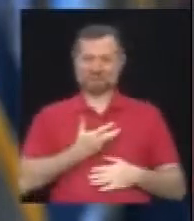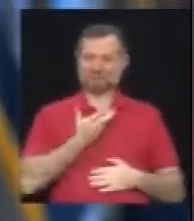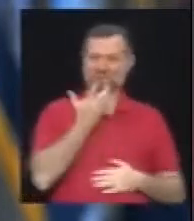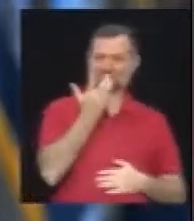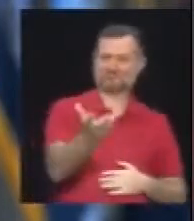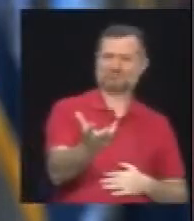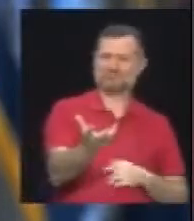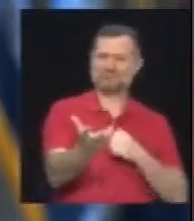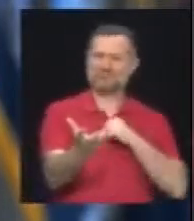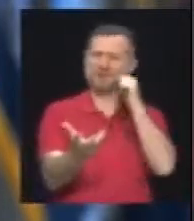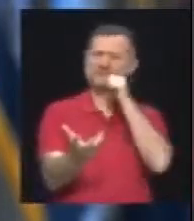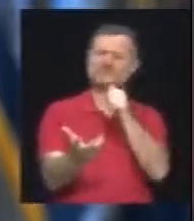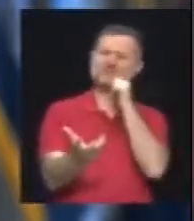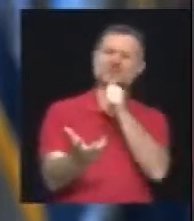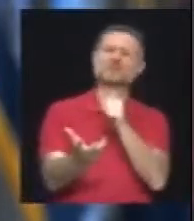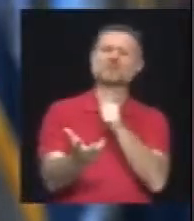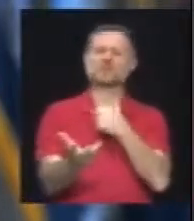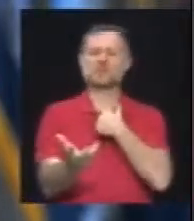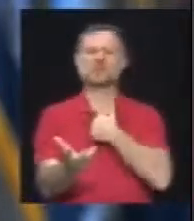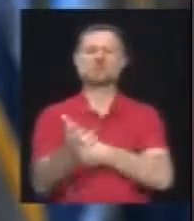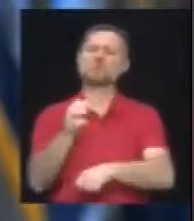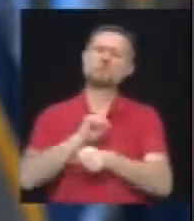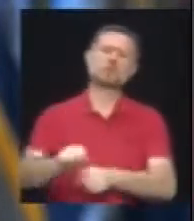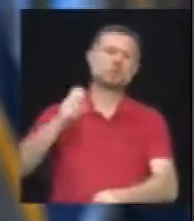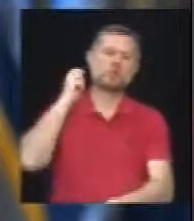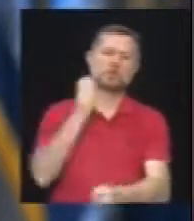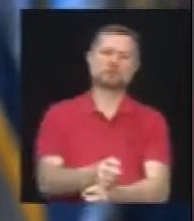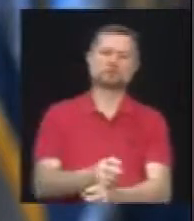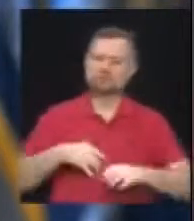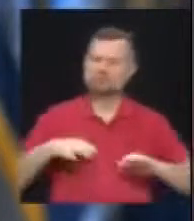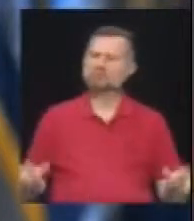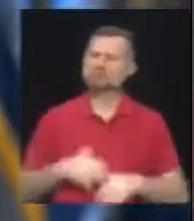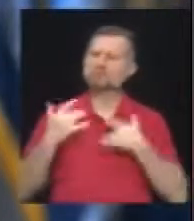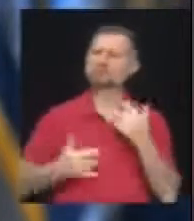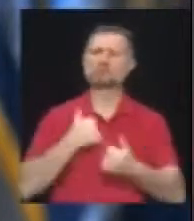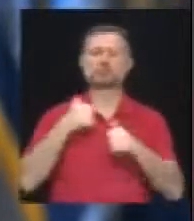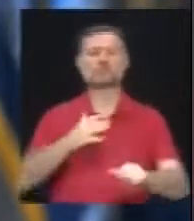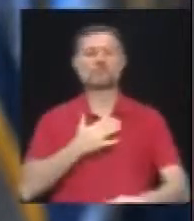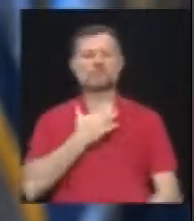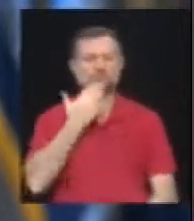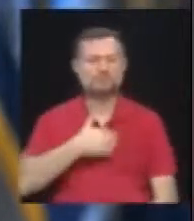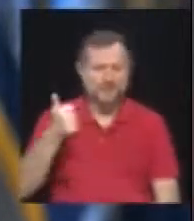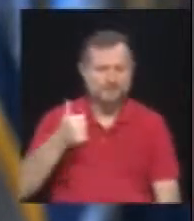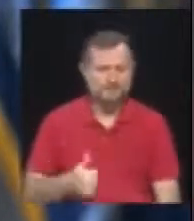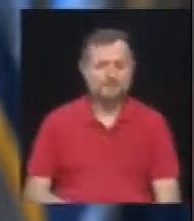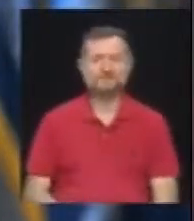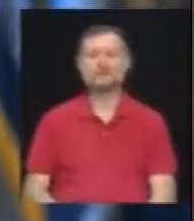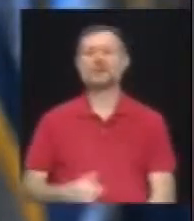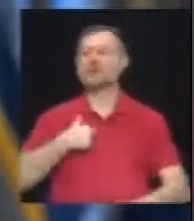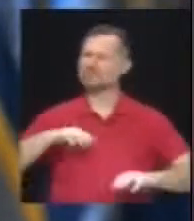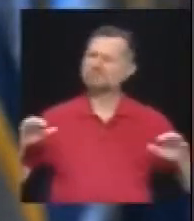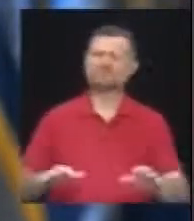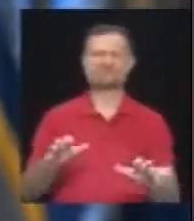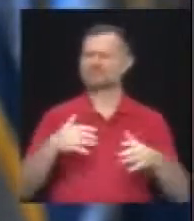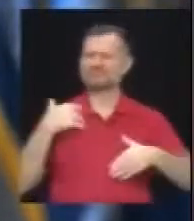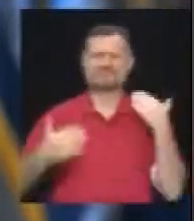day I worked my hardest. I gave it my all, and I tried my best